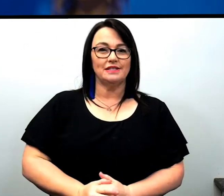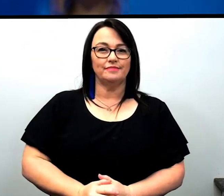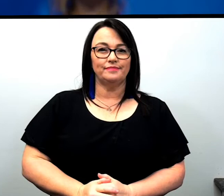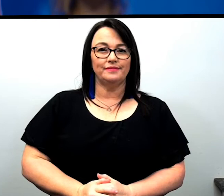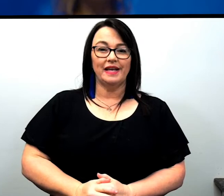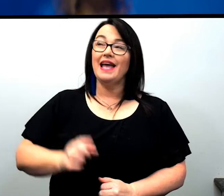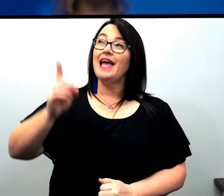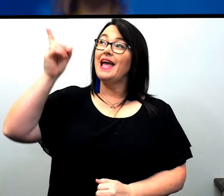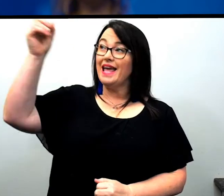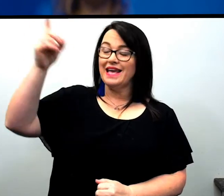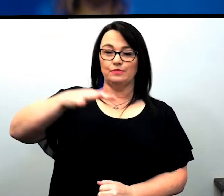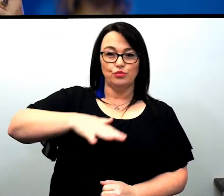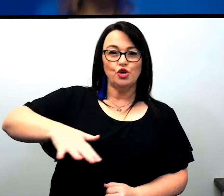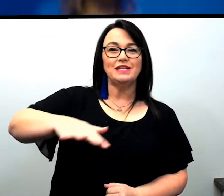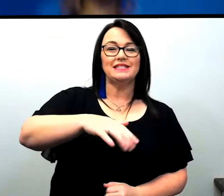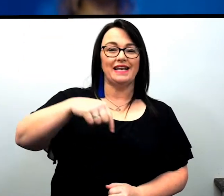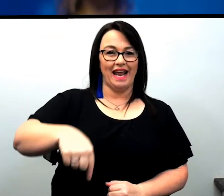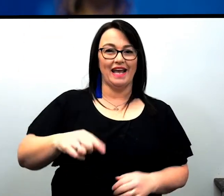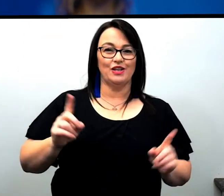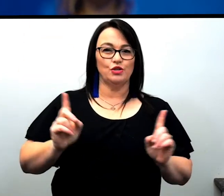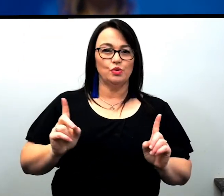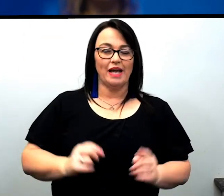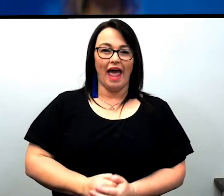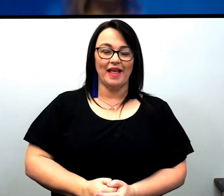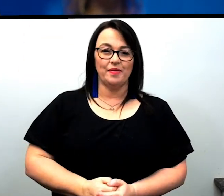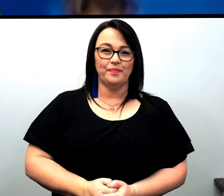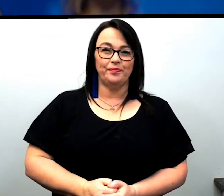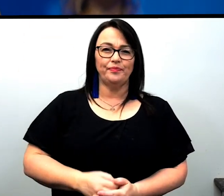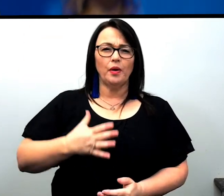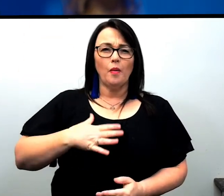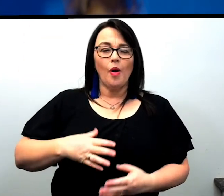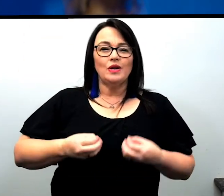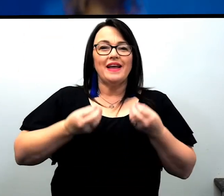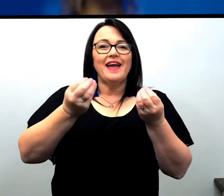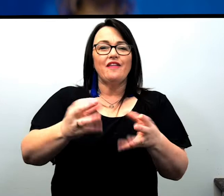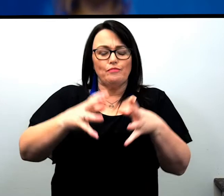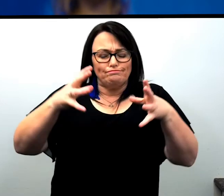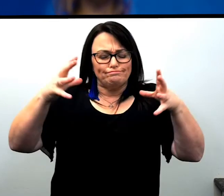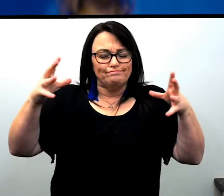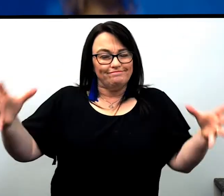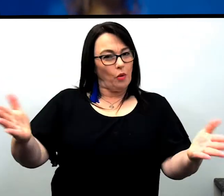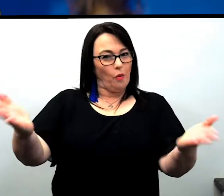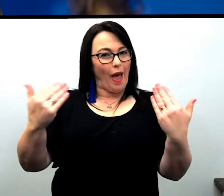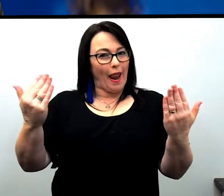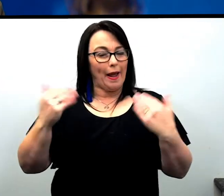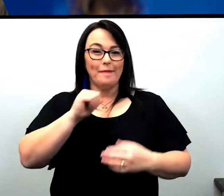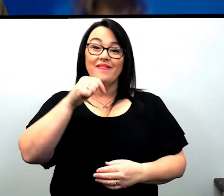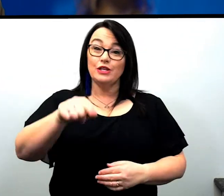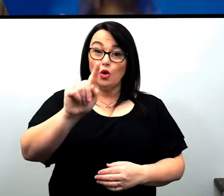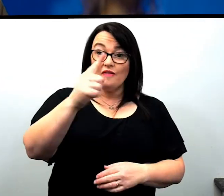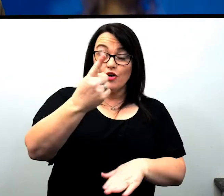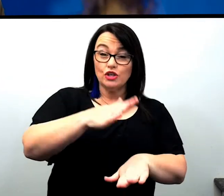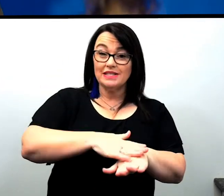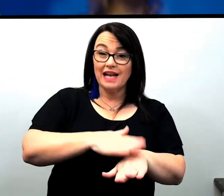He's present here today. And we'd love to extend a massive welcome to those who are tuning in for the first time to Equippers Church, or